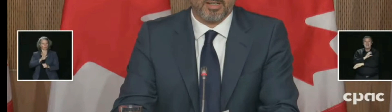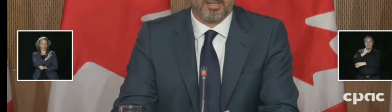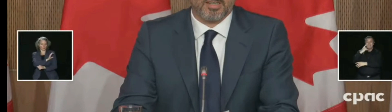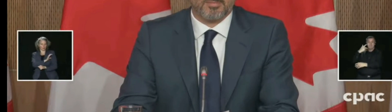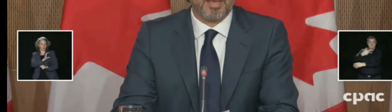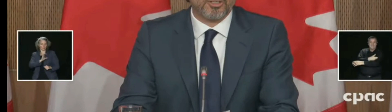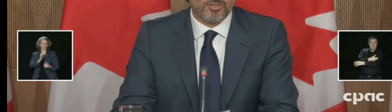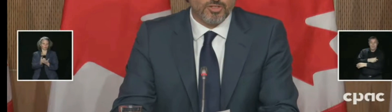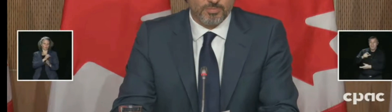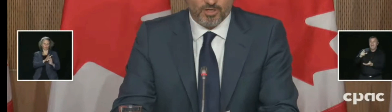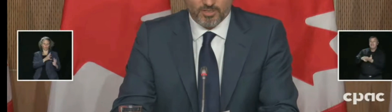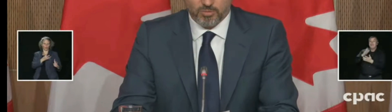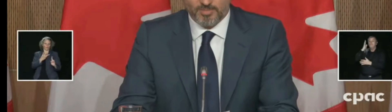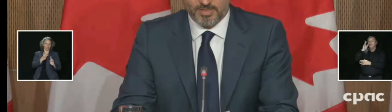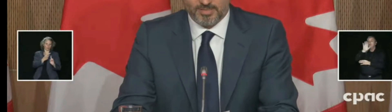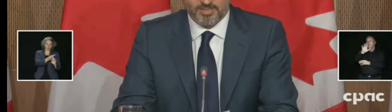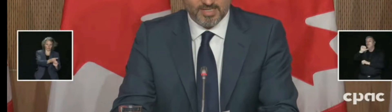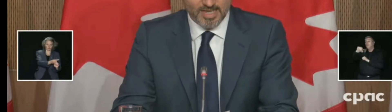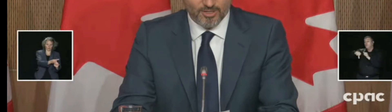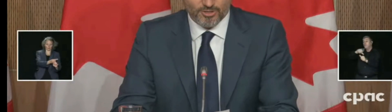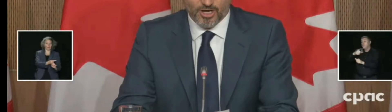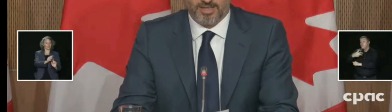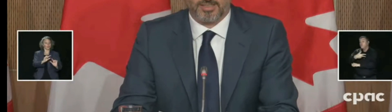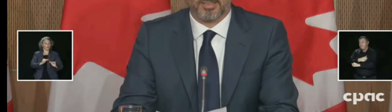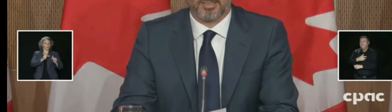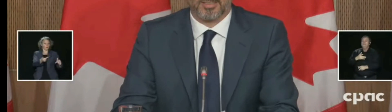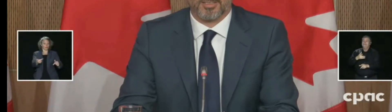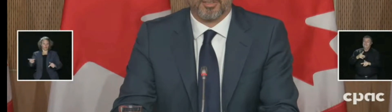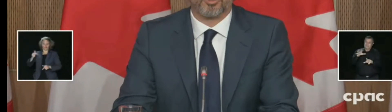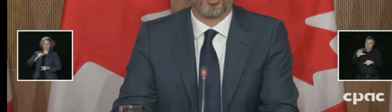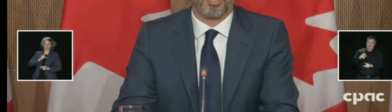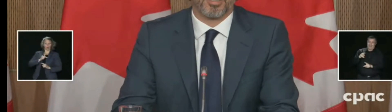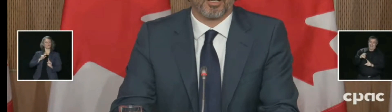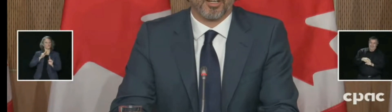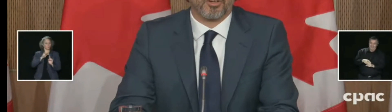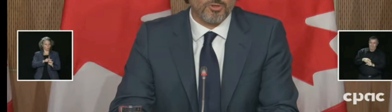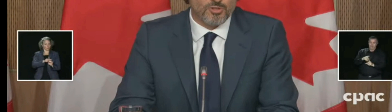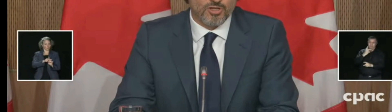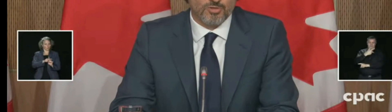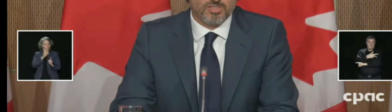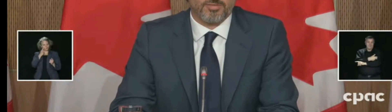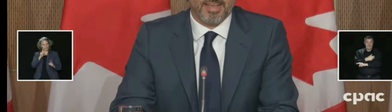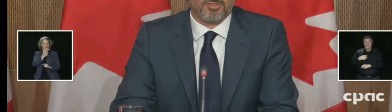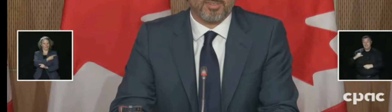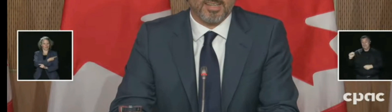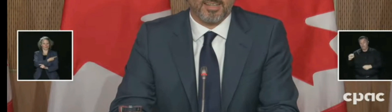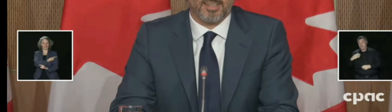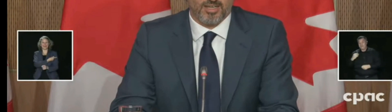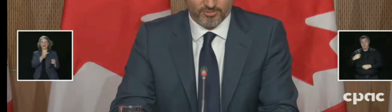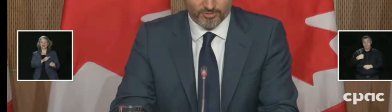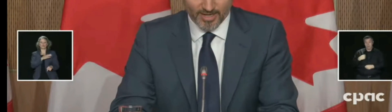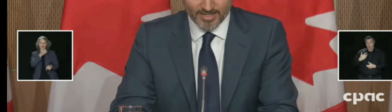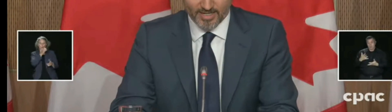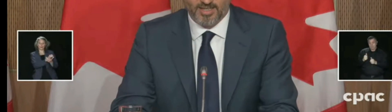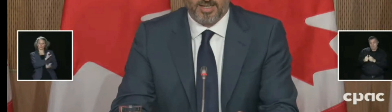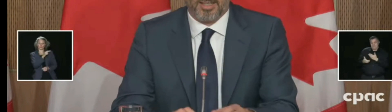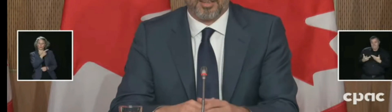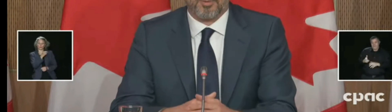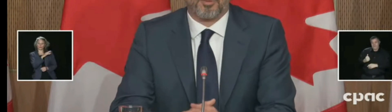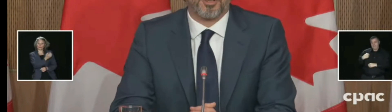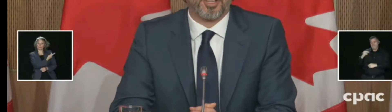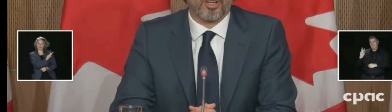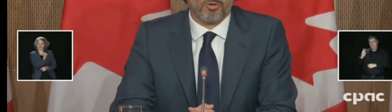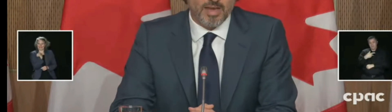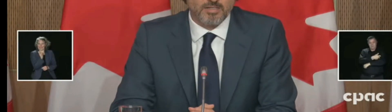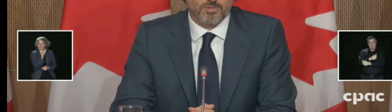turn, make sure you book an appointment to get your shot. Sophie and I got our first doses of AstraZeneca on Friday.